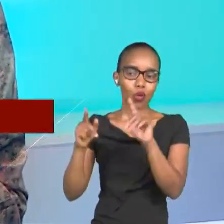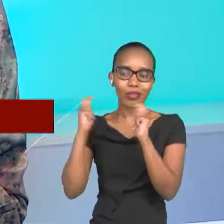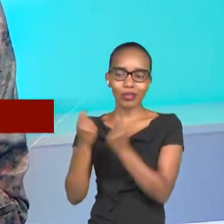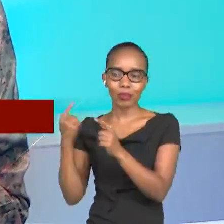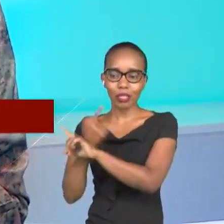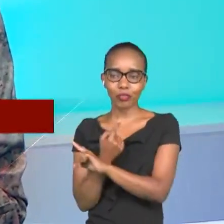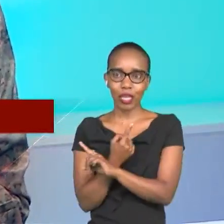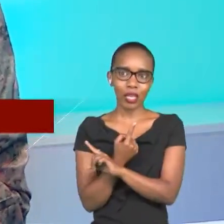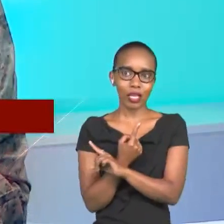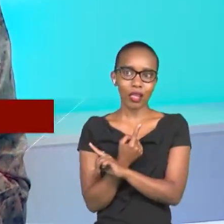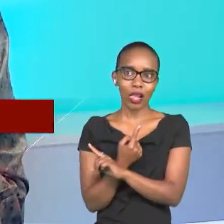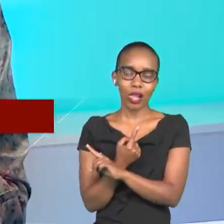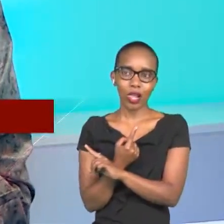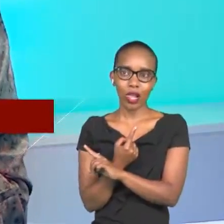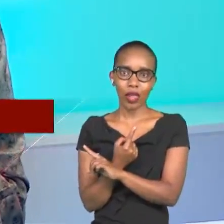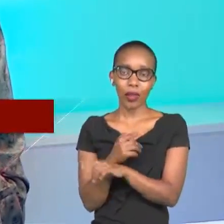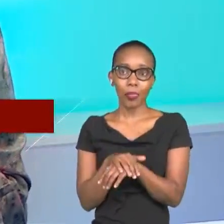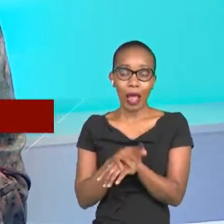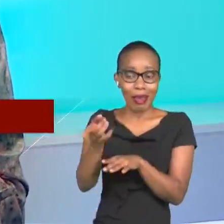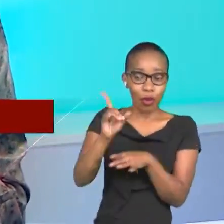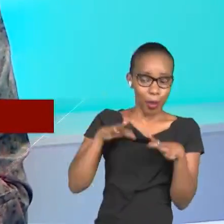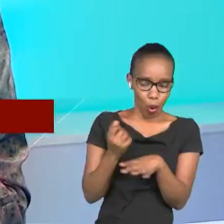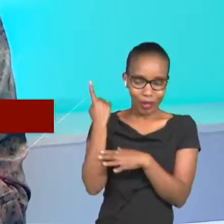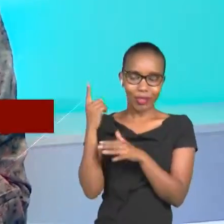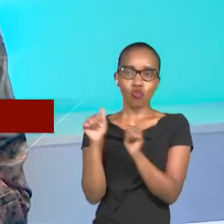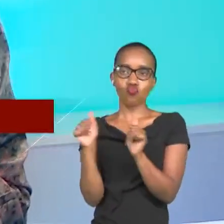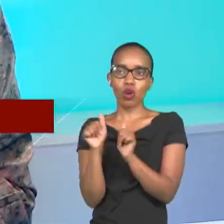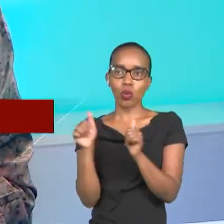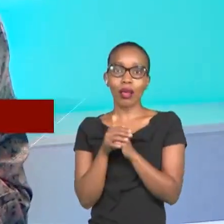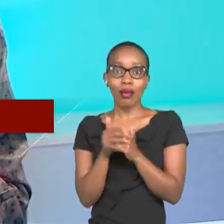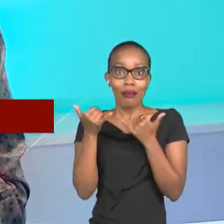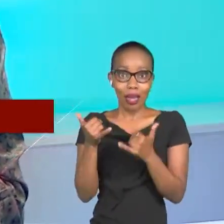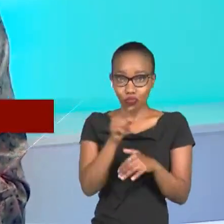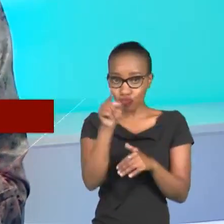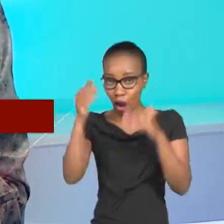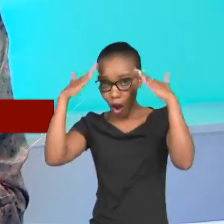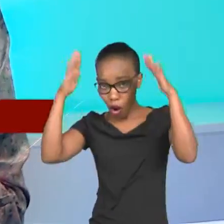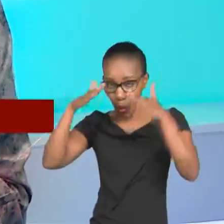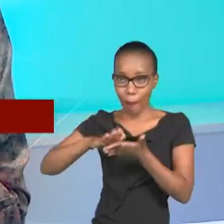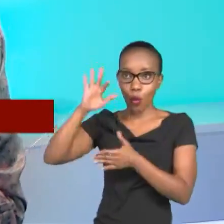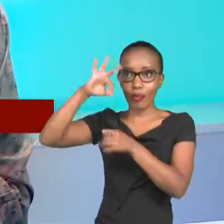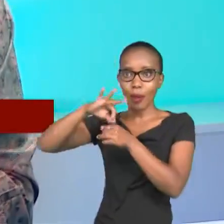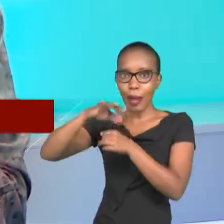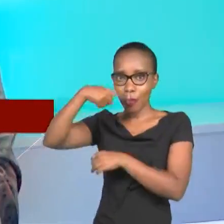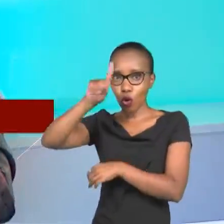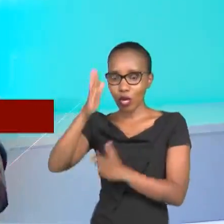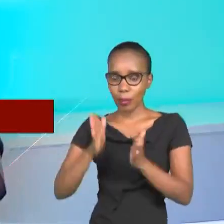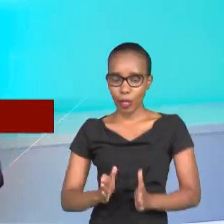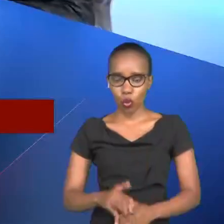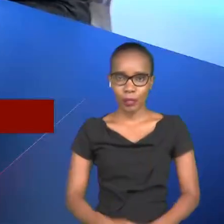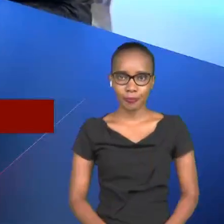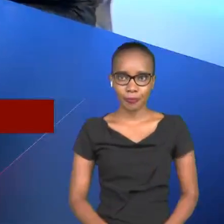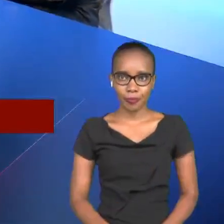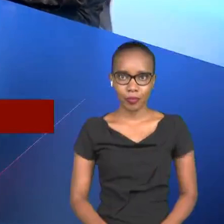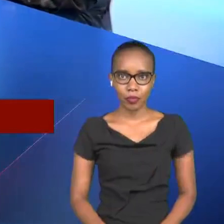are smart and sober on that. Then what we must become sober more is now electing the right person.